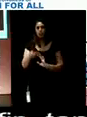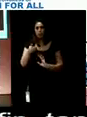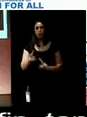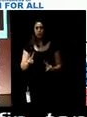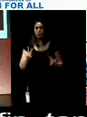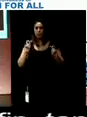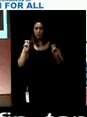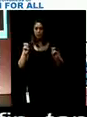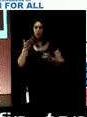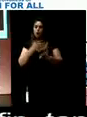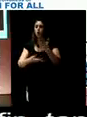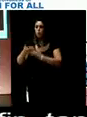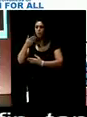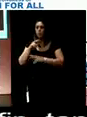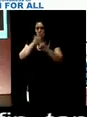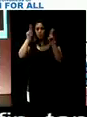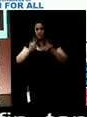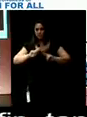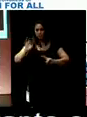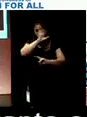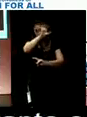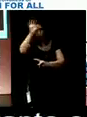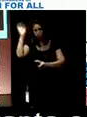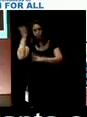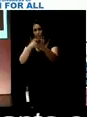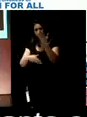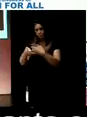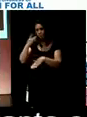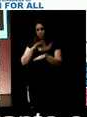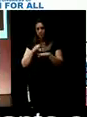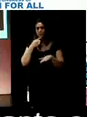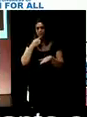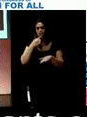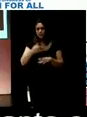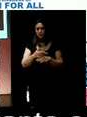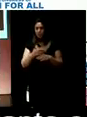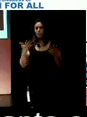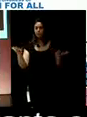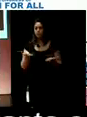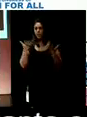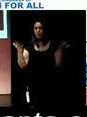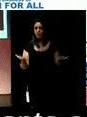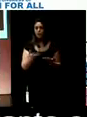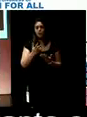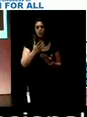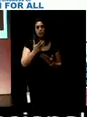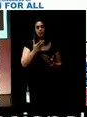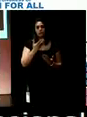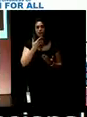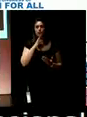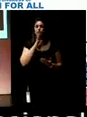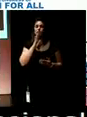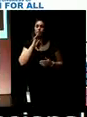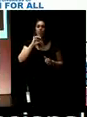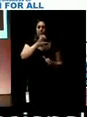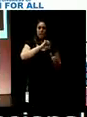important chapter on cooperation, international cooperation, mainly at municipal level in